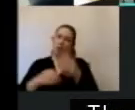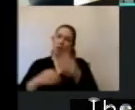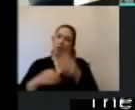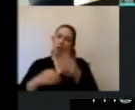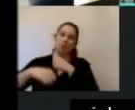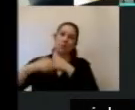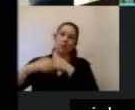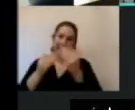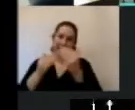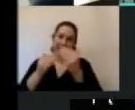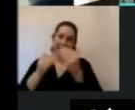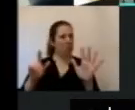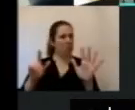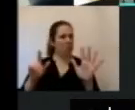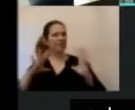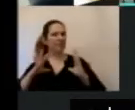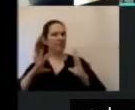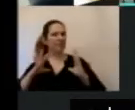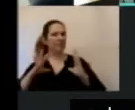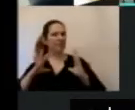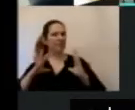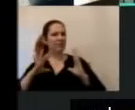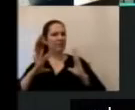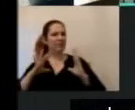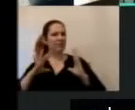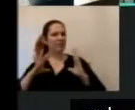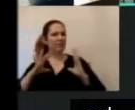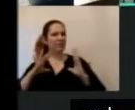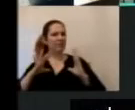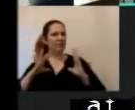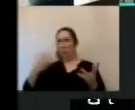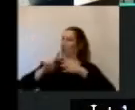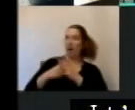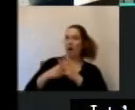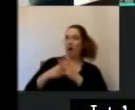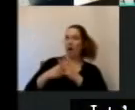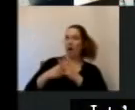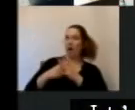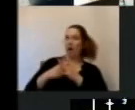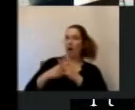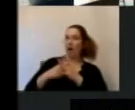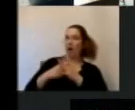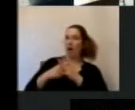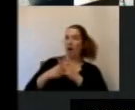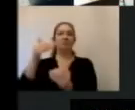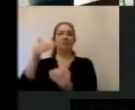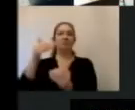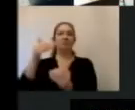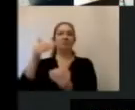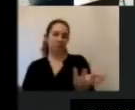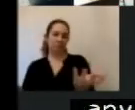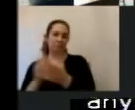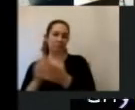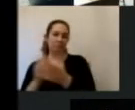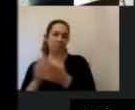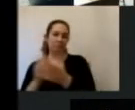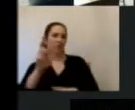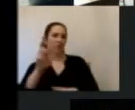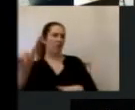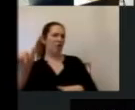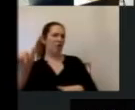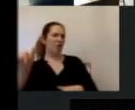Our first step is to go through IGR, and they can let us know. You do usually get support from one or more